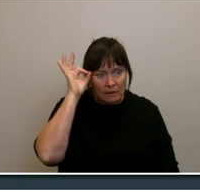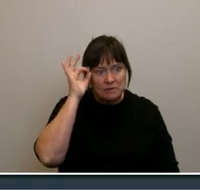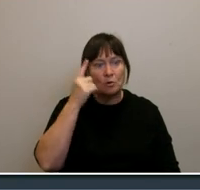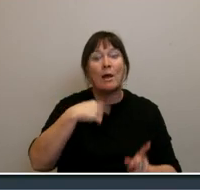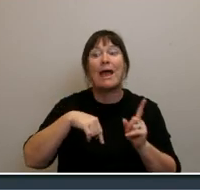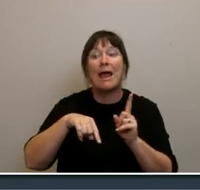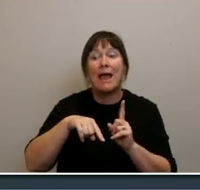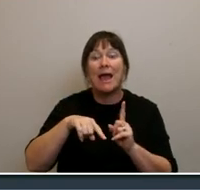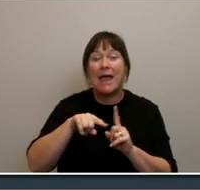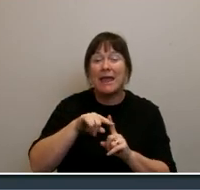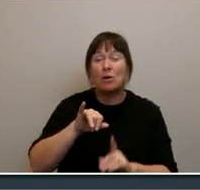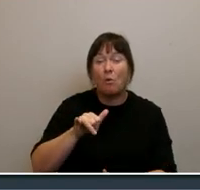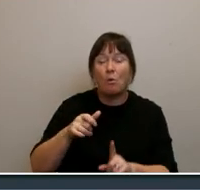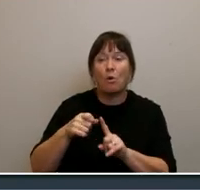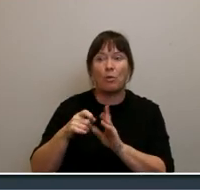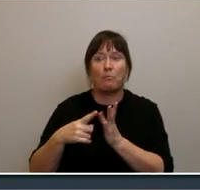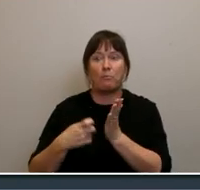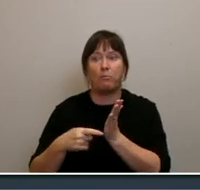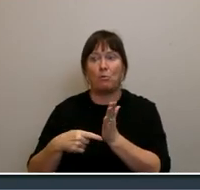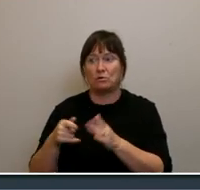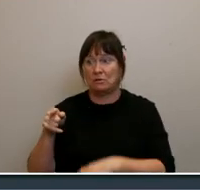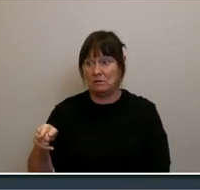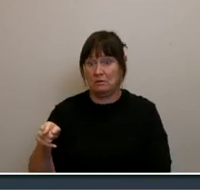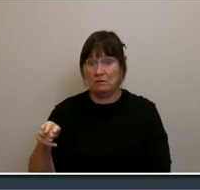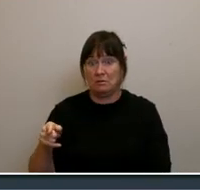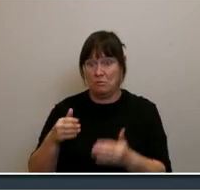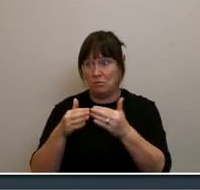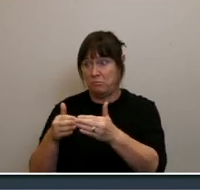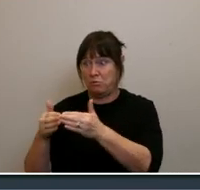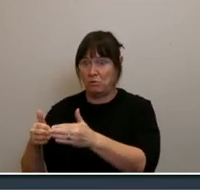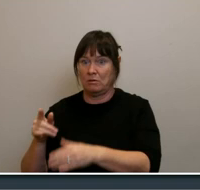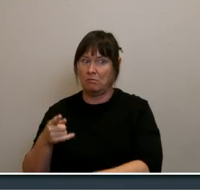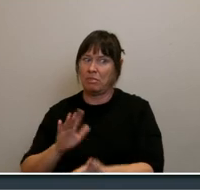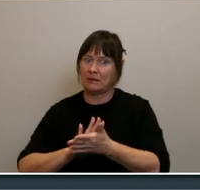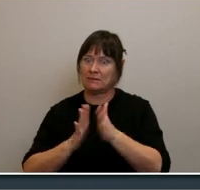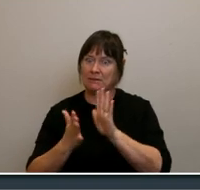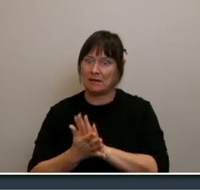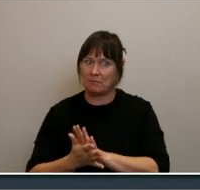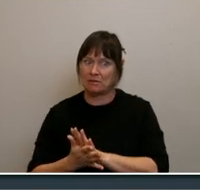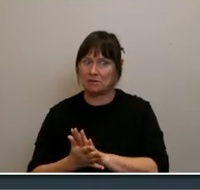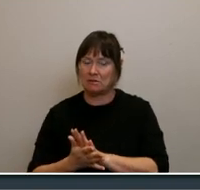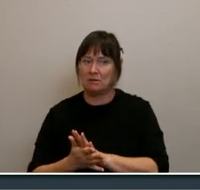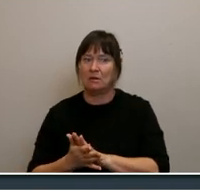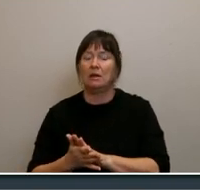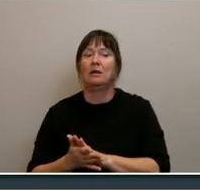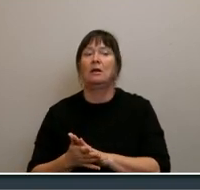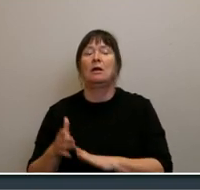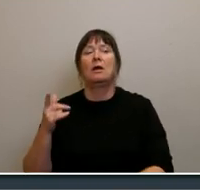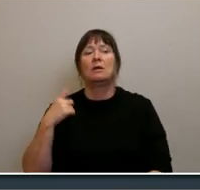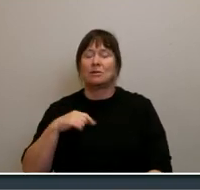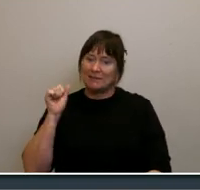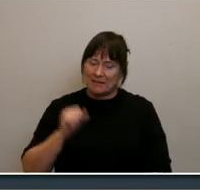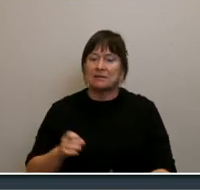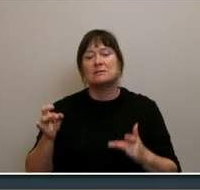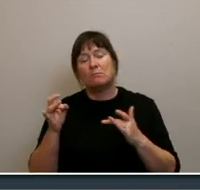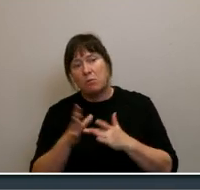the port make good the damage that they have caused since the channel that is a vital